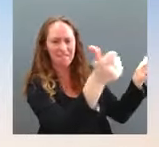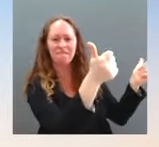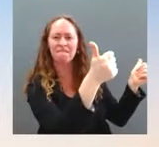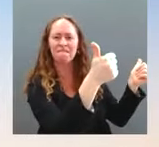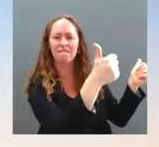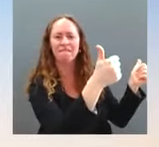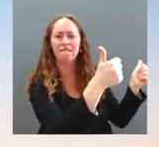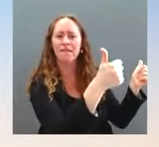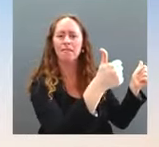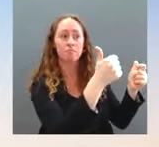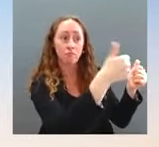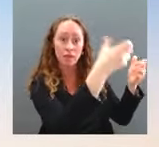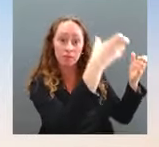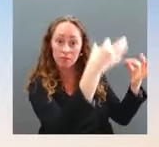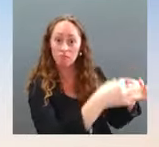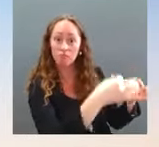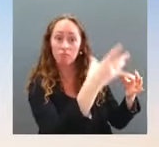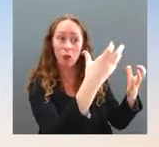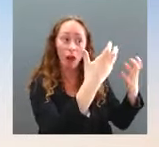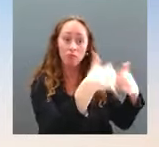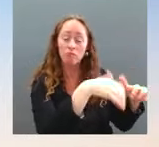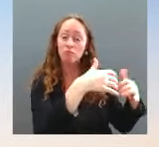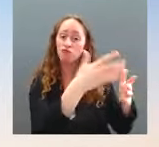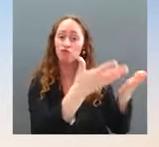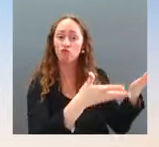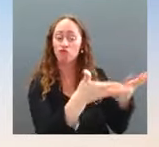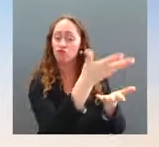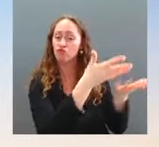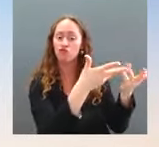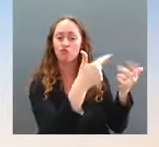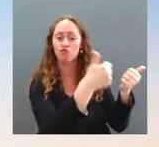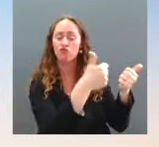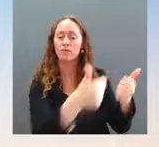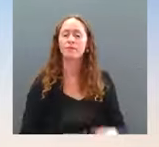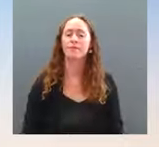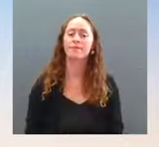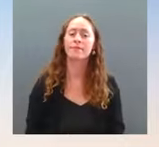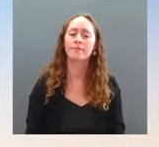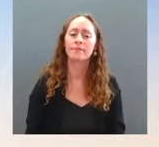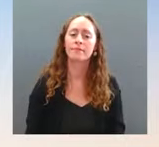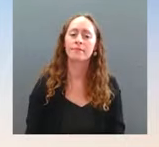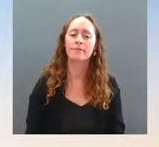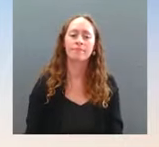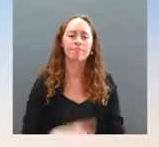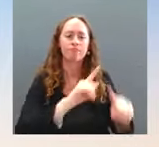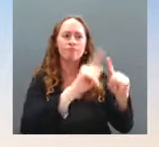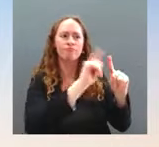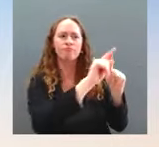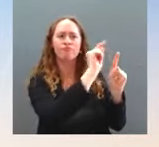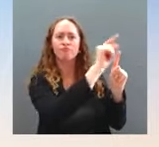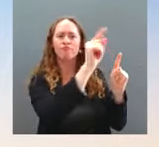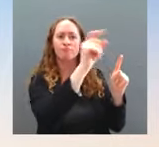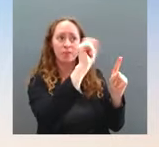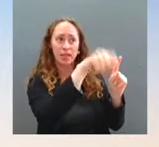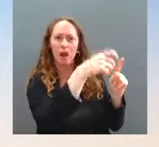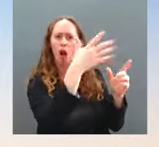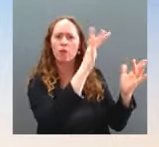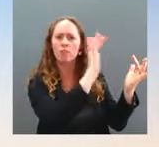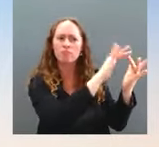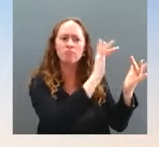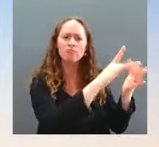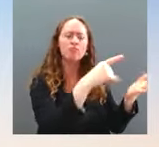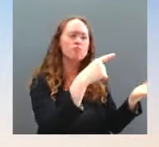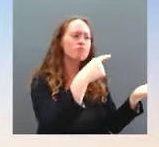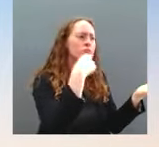there are a number of leaders around the world who have also had engagements with Russians and engagements with the Ukrainians. And we just ask that they all engage closely